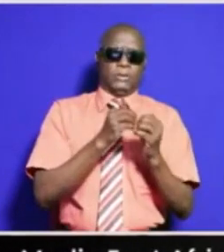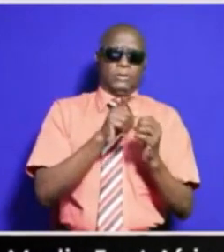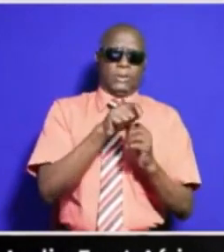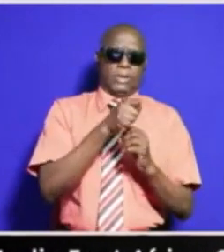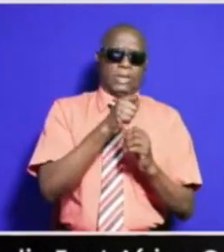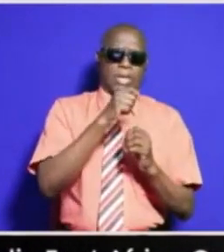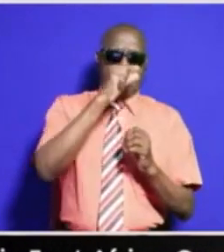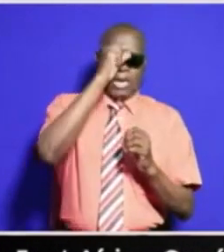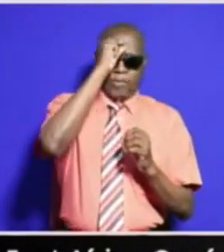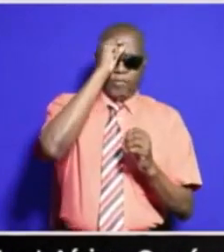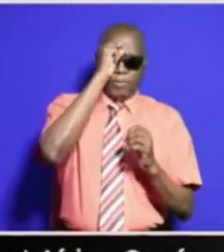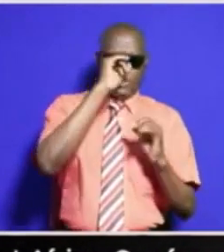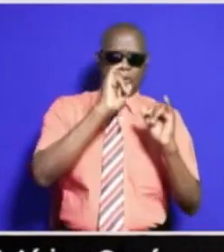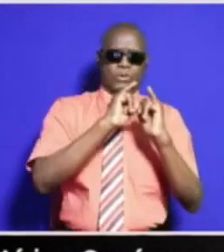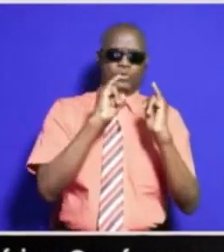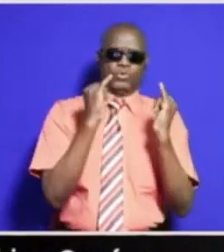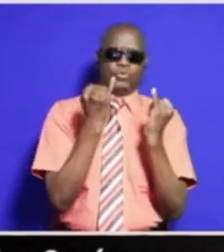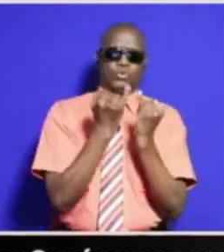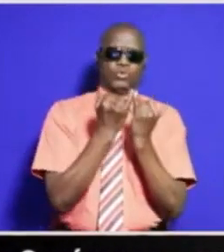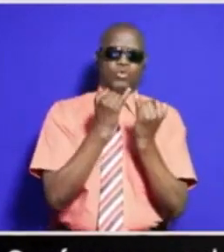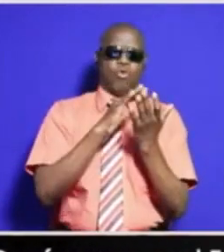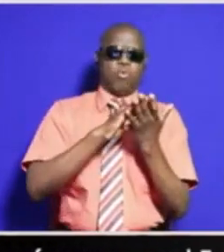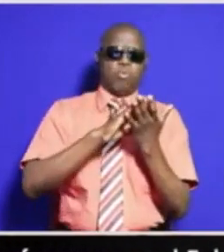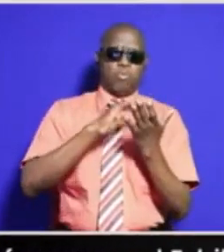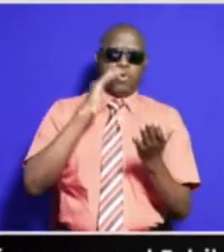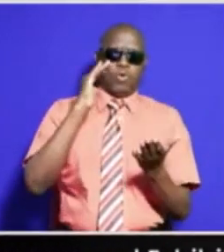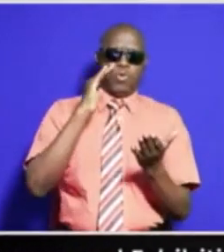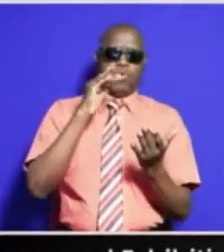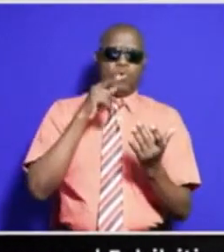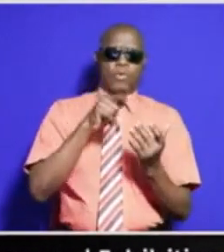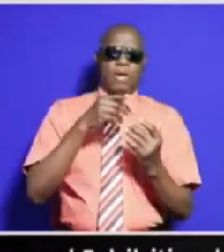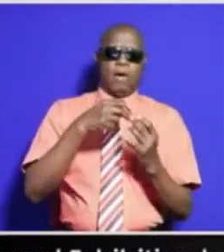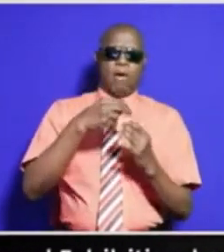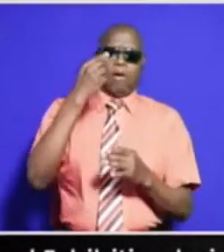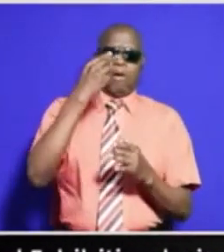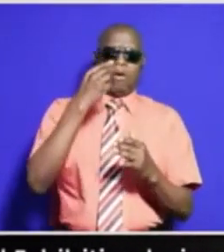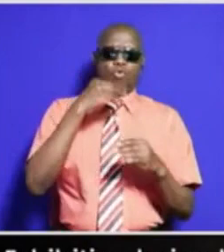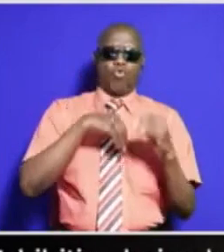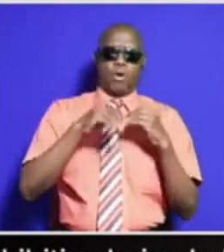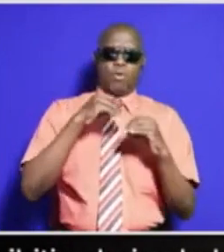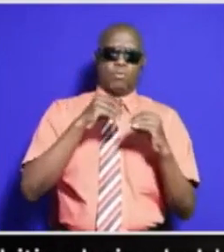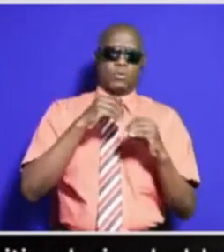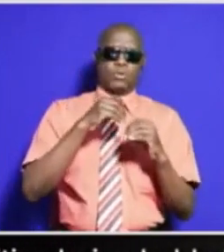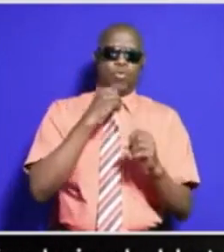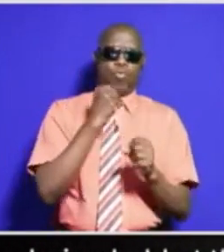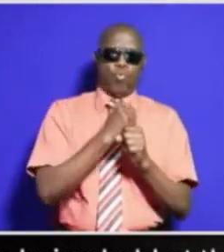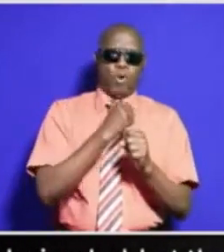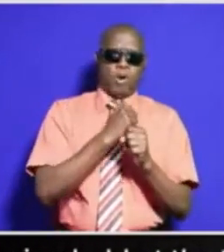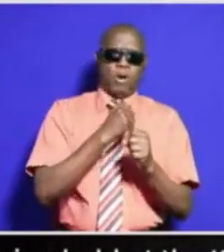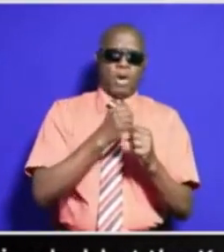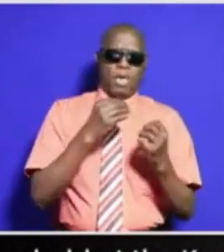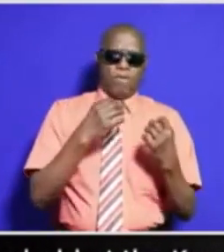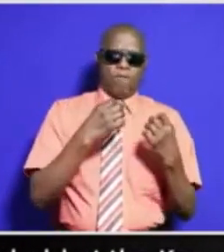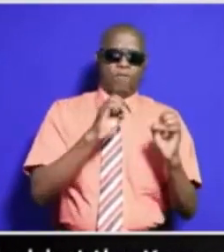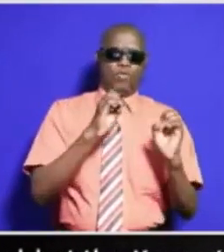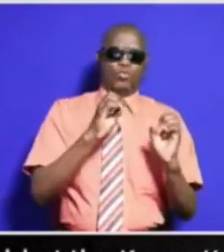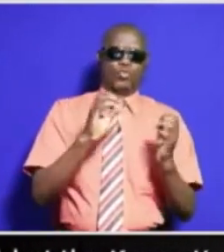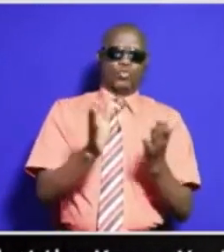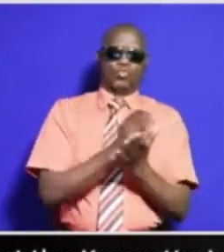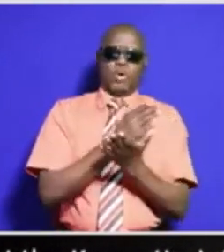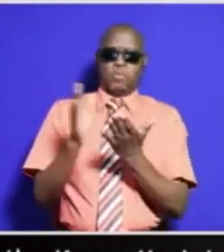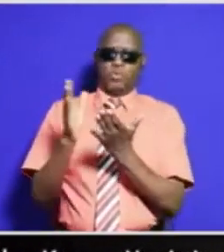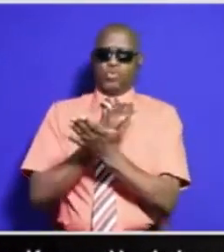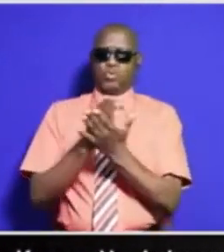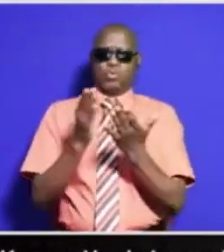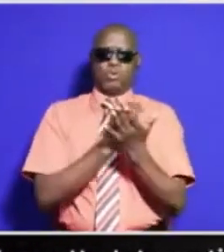key government institutions which are most susceptible to high graft and concentrate efforts to eliminating the vice, thus setting